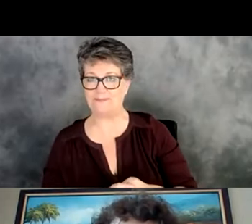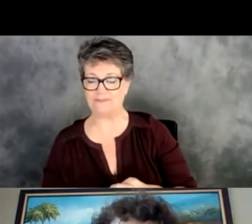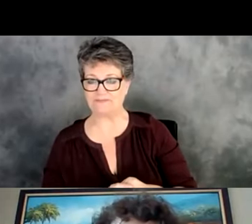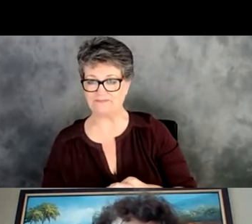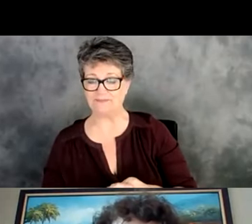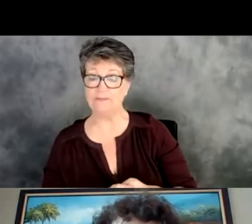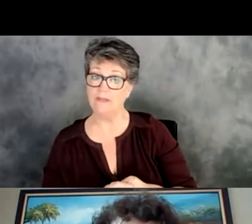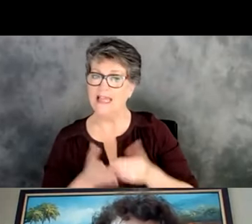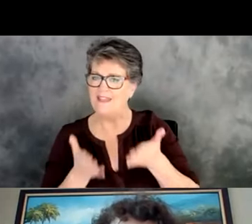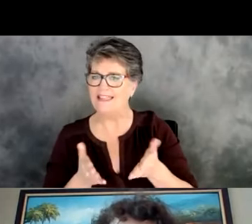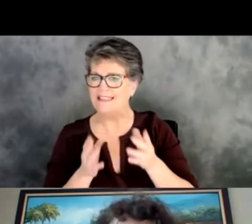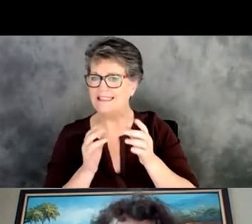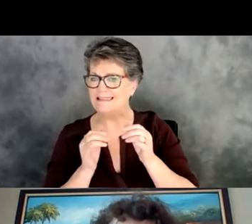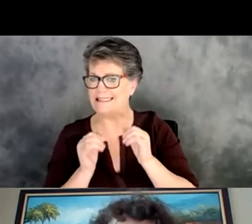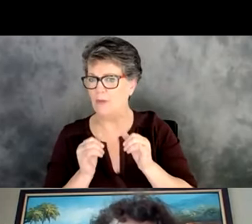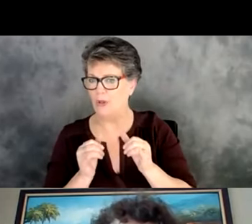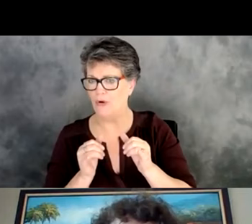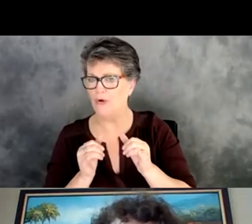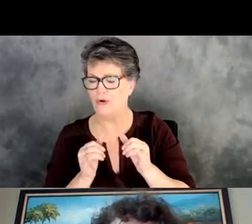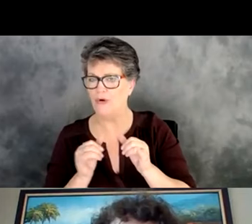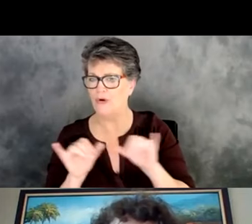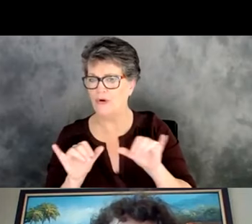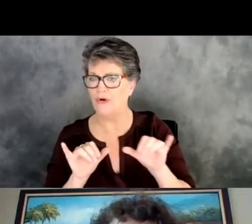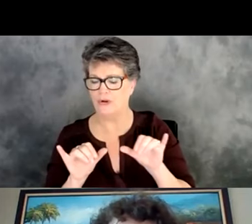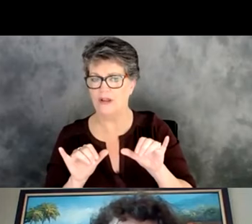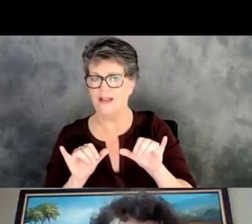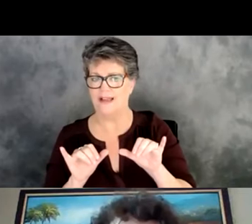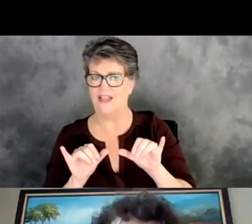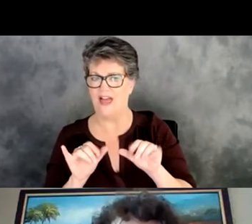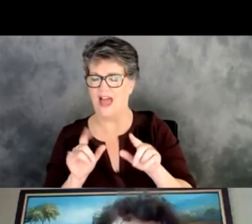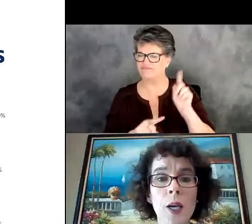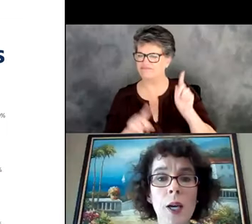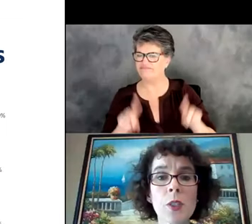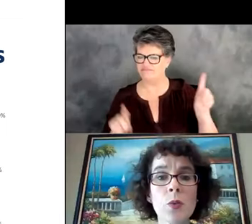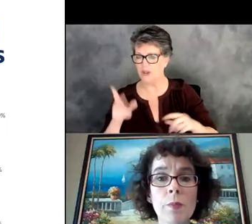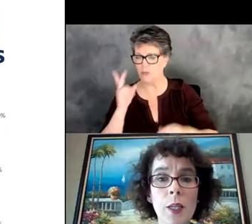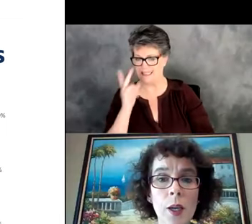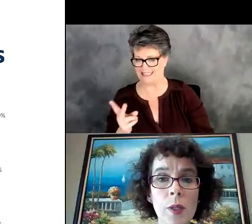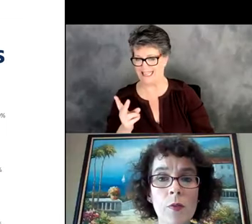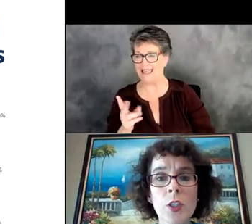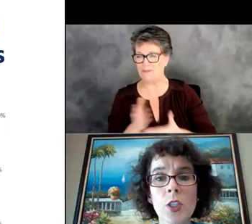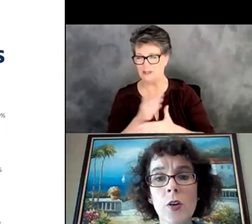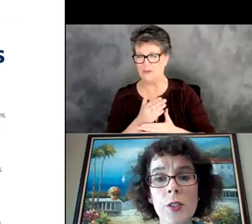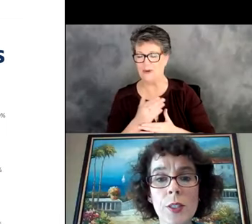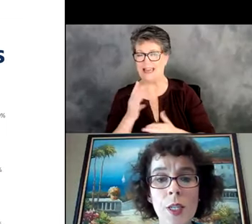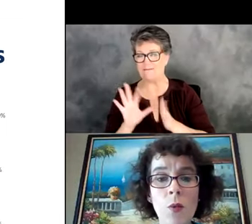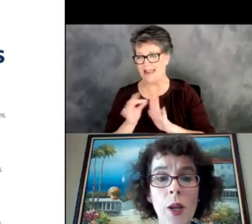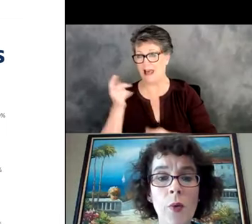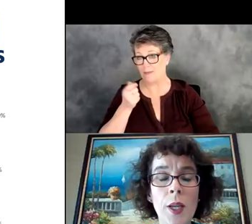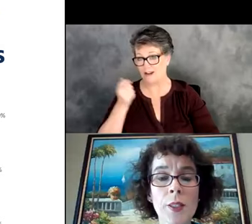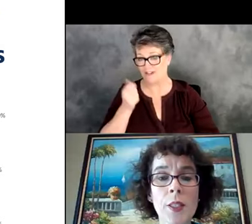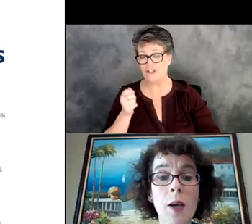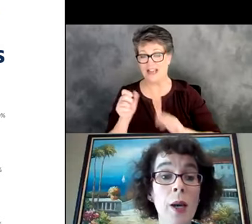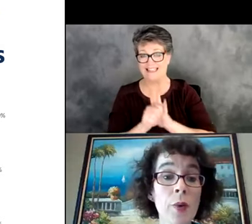And this similarly shows the disparities that we see between Medi-Cal beneficiaries and